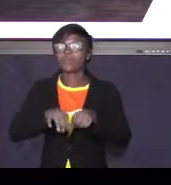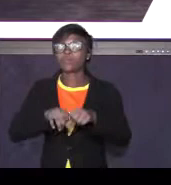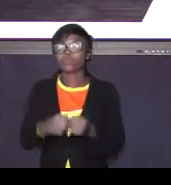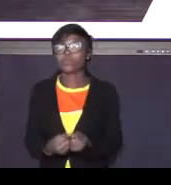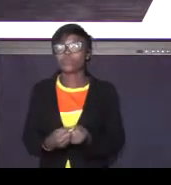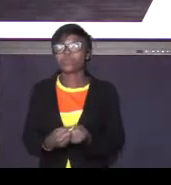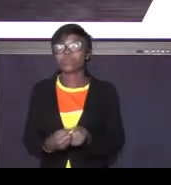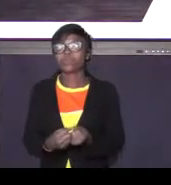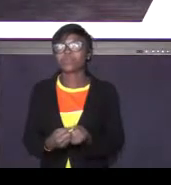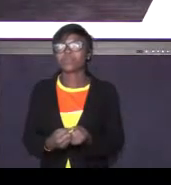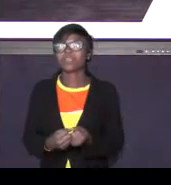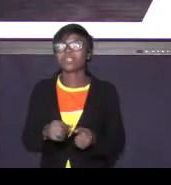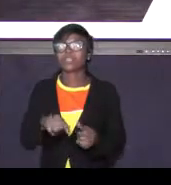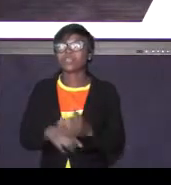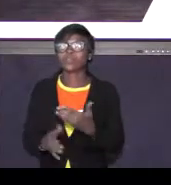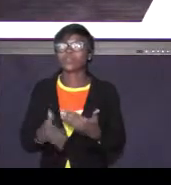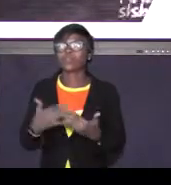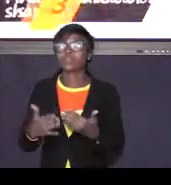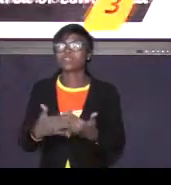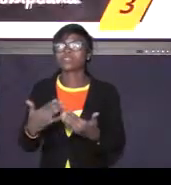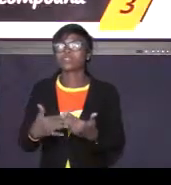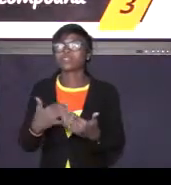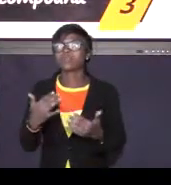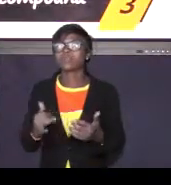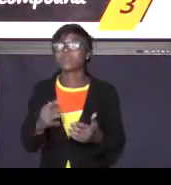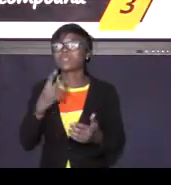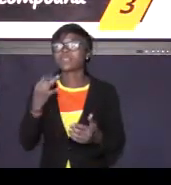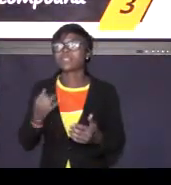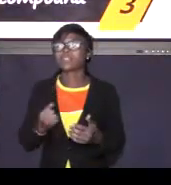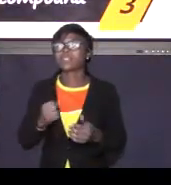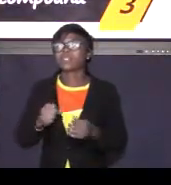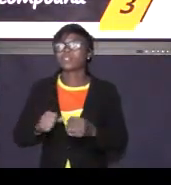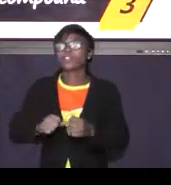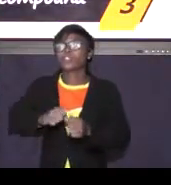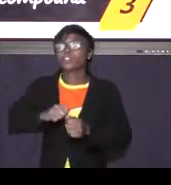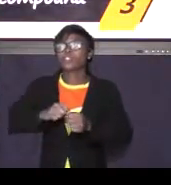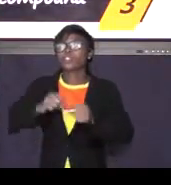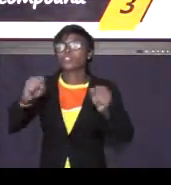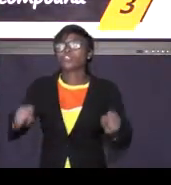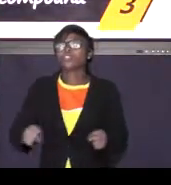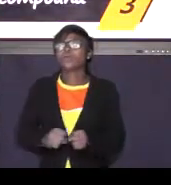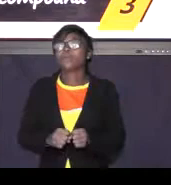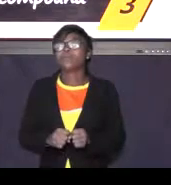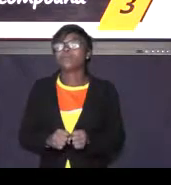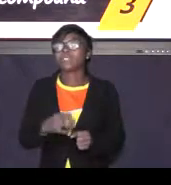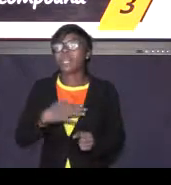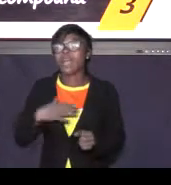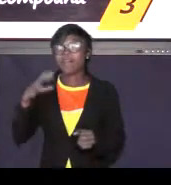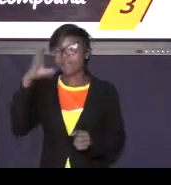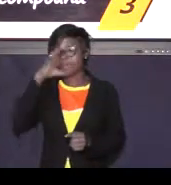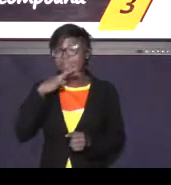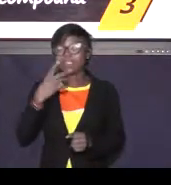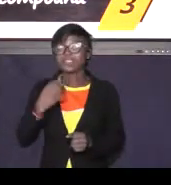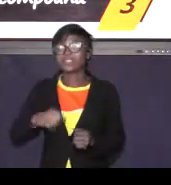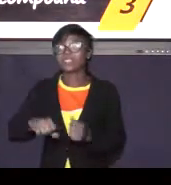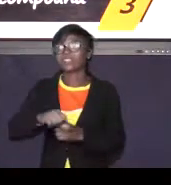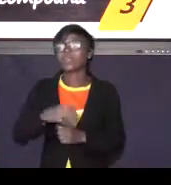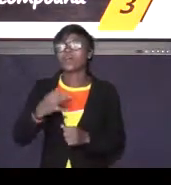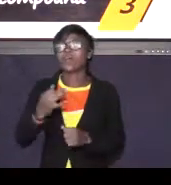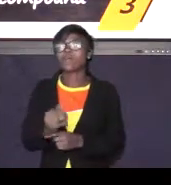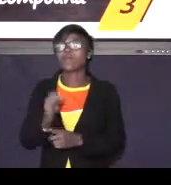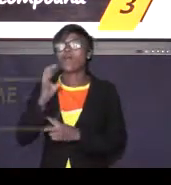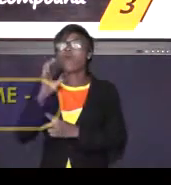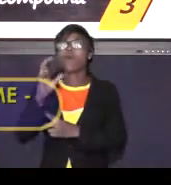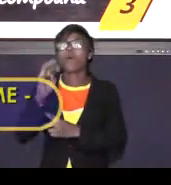shapes into simpler shapes, and finally you should be able to find the area of compound shapes.